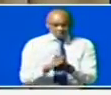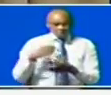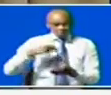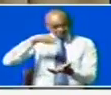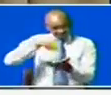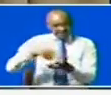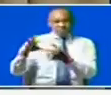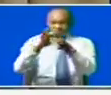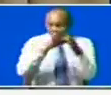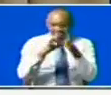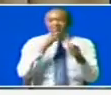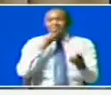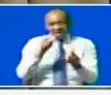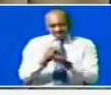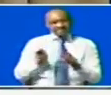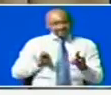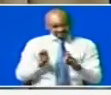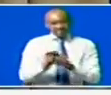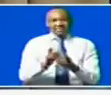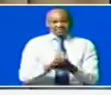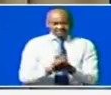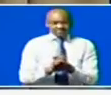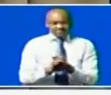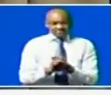to remain united as brothers and sisters,